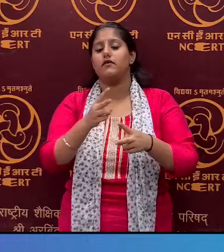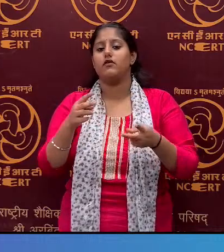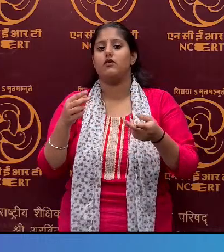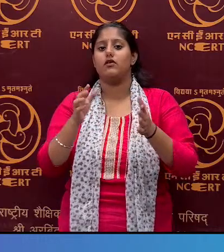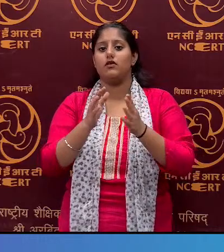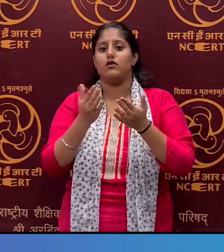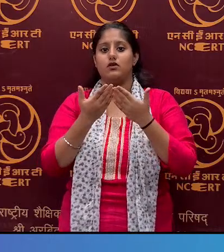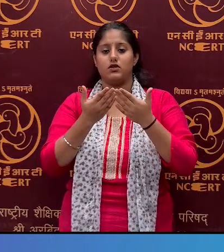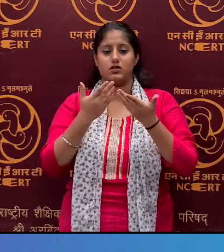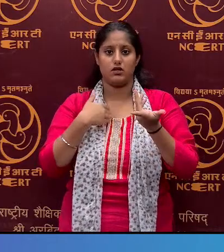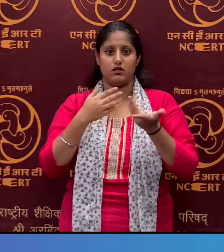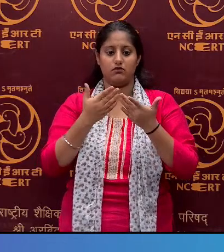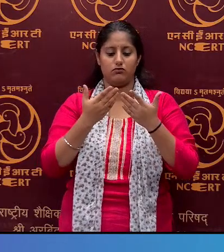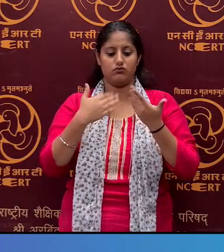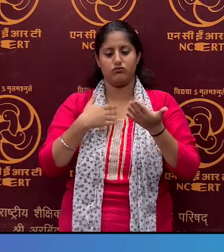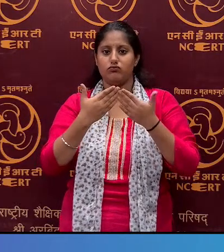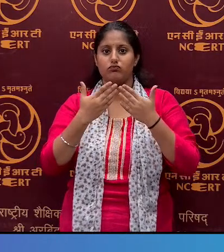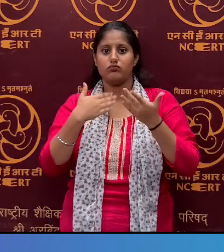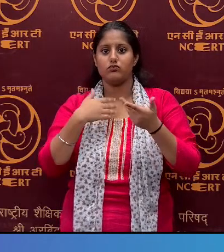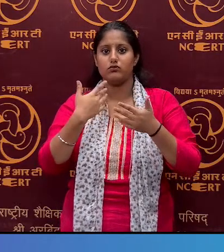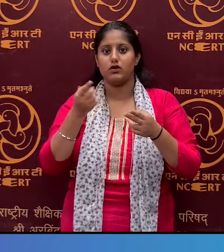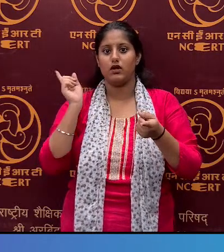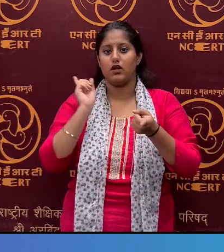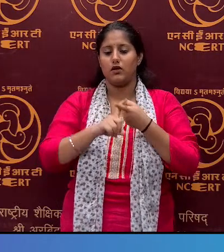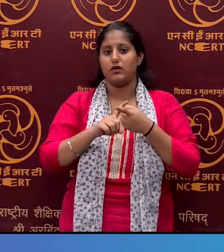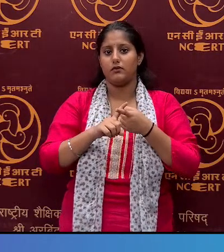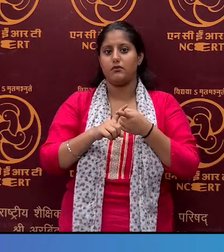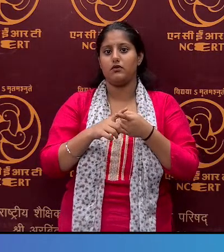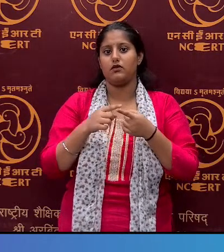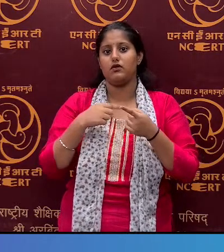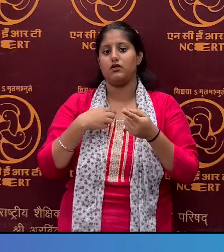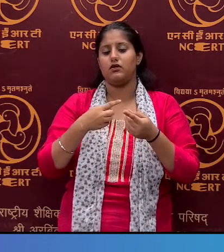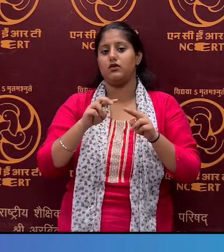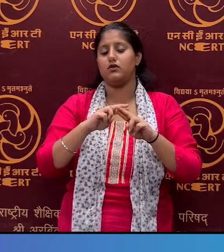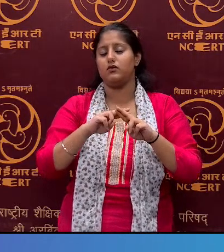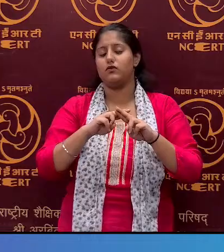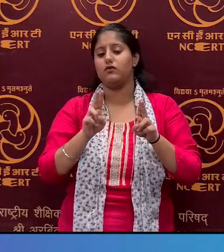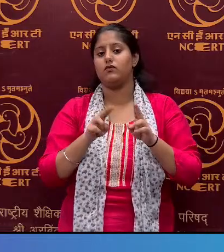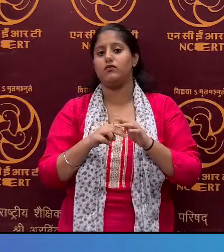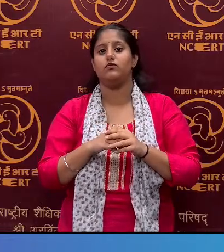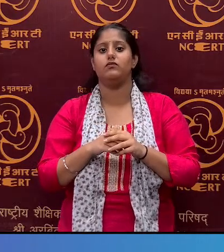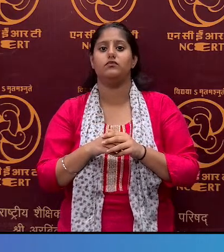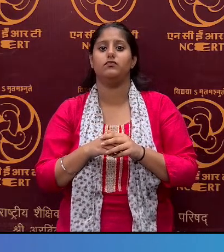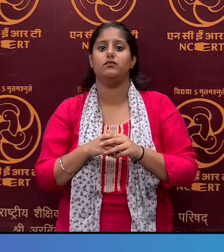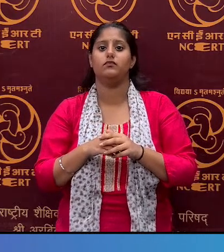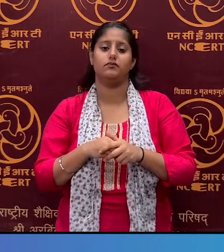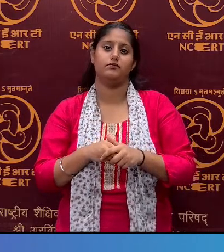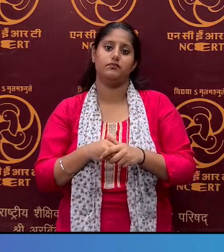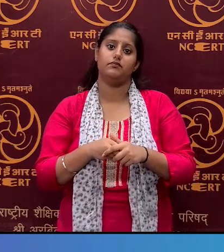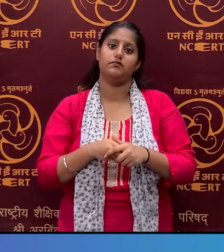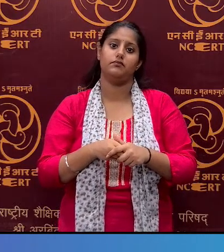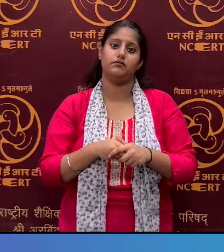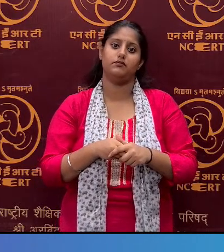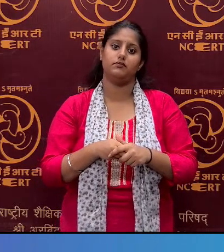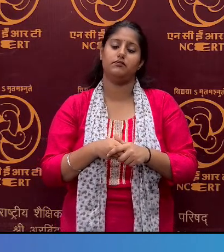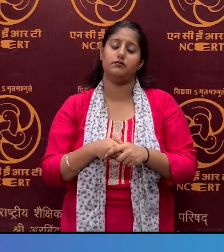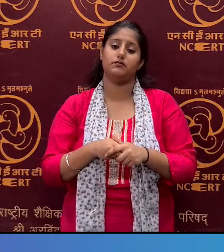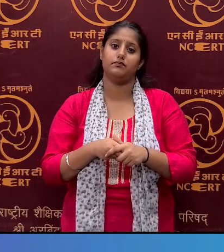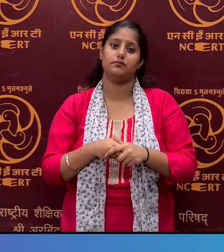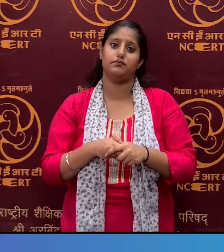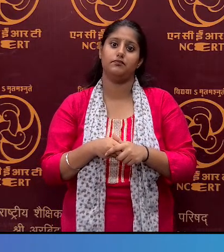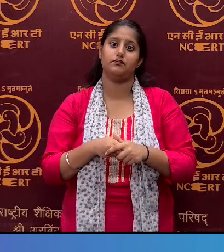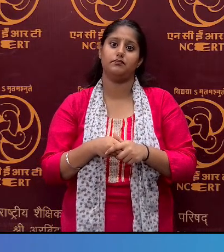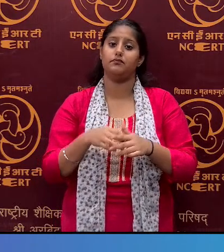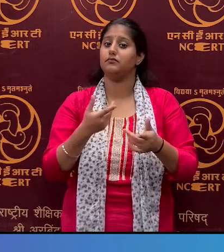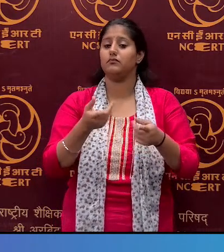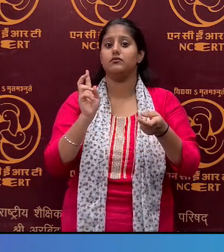in at various level. Some of them are totally responsible, some of them are totally because of